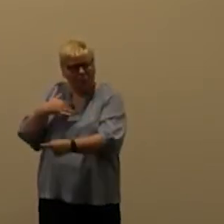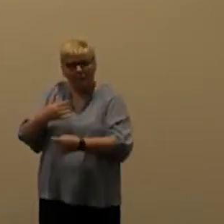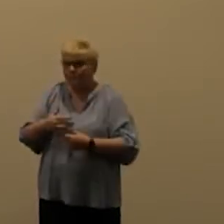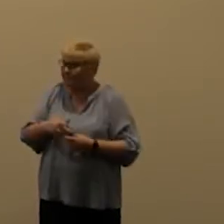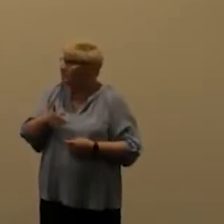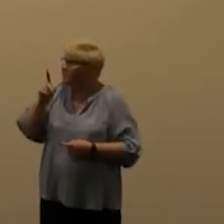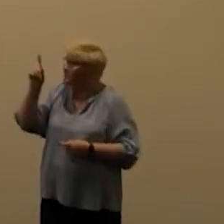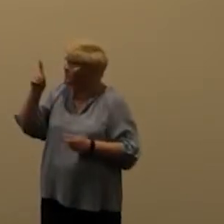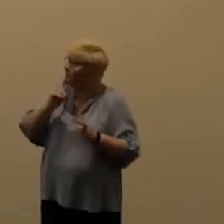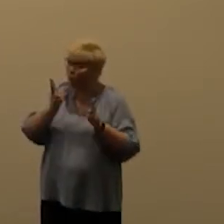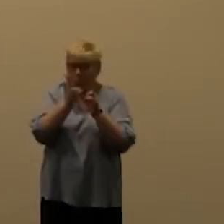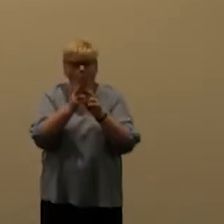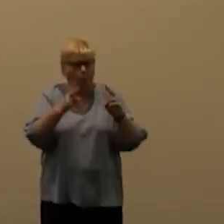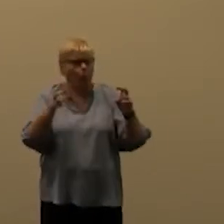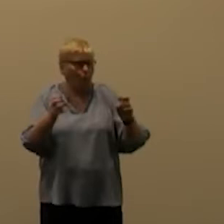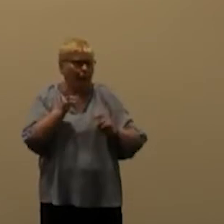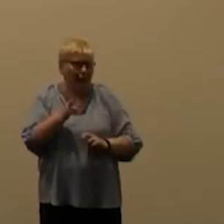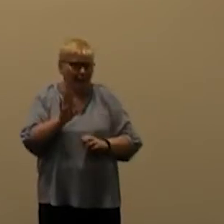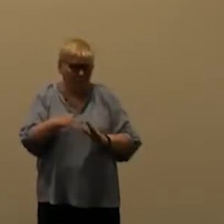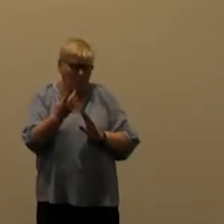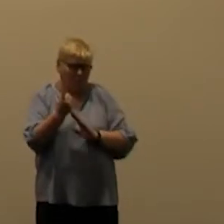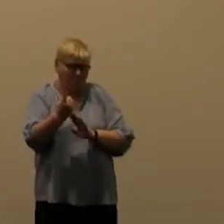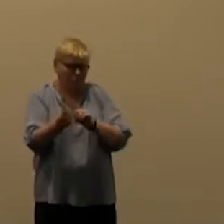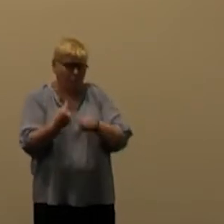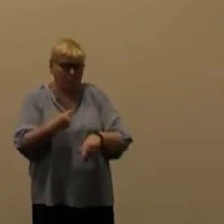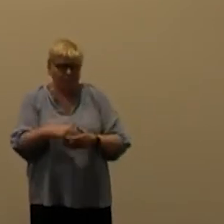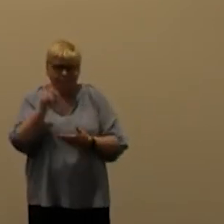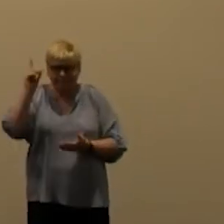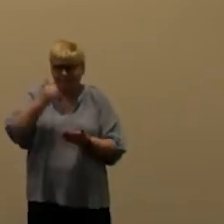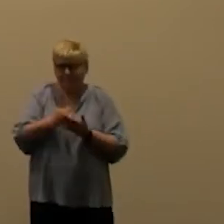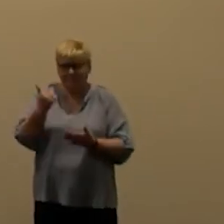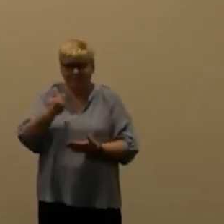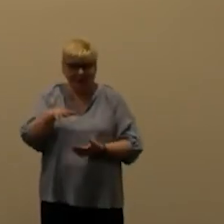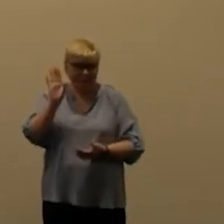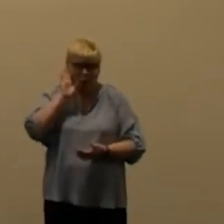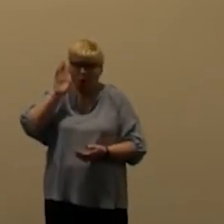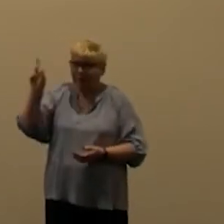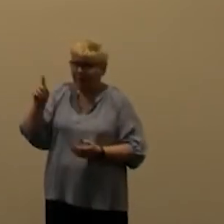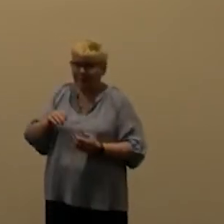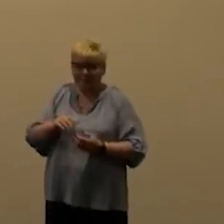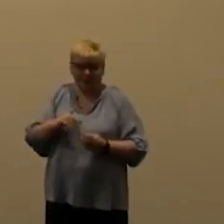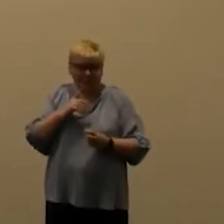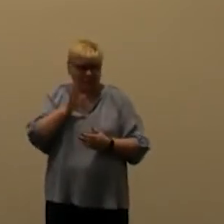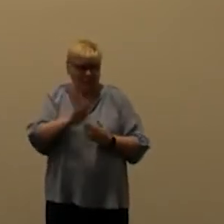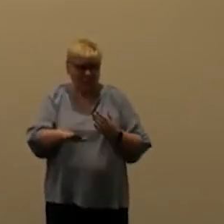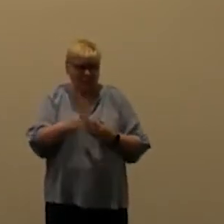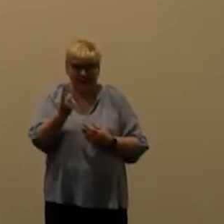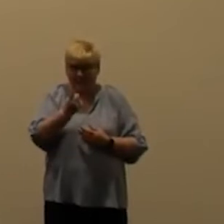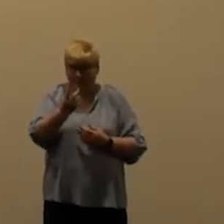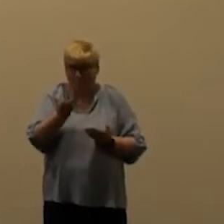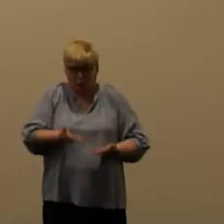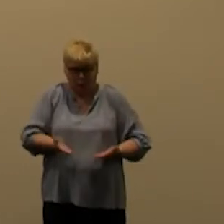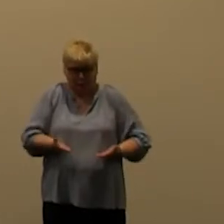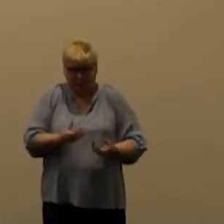here again, we've got a quote from one of our respondents, and I think this is absolutely fabulous. And I've already heard this almost verbatim from somebody in the room